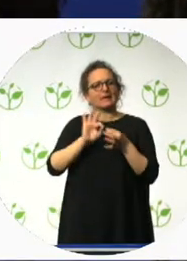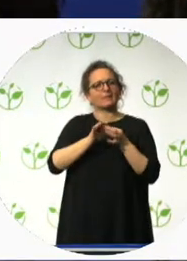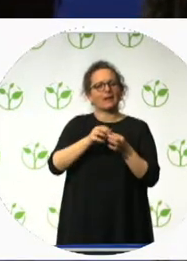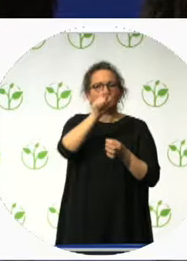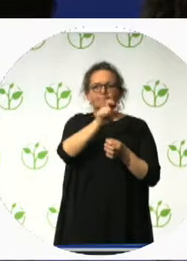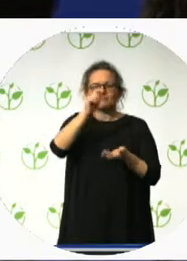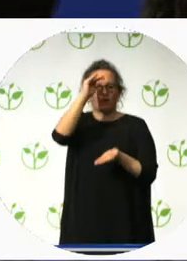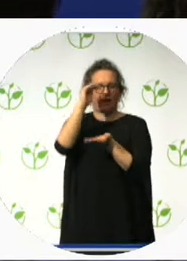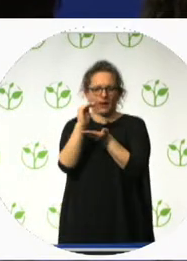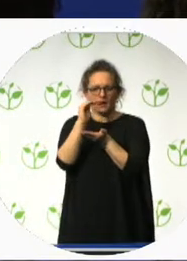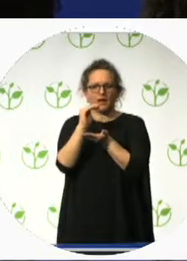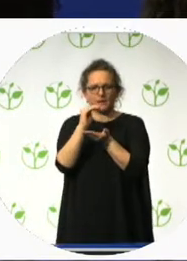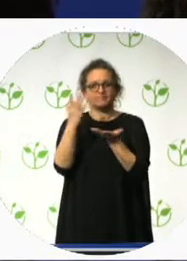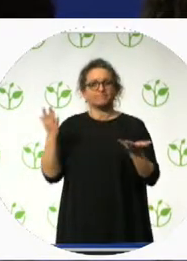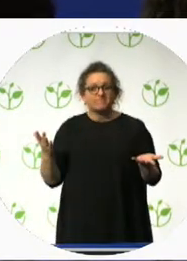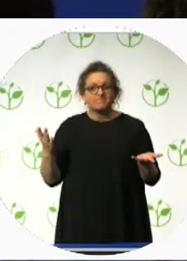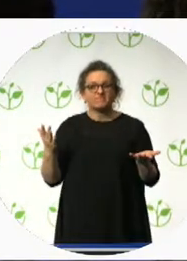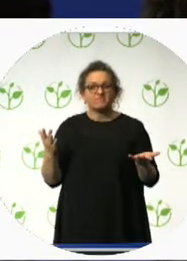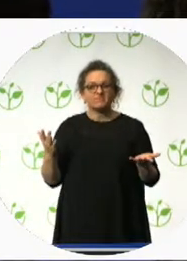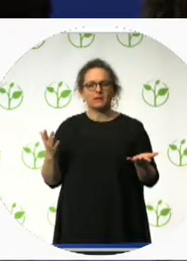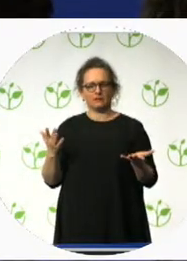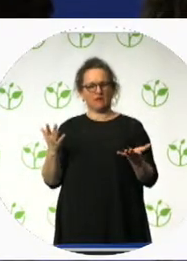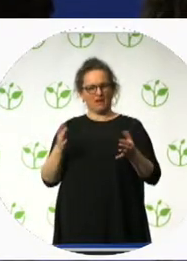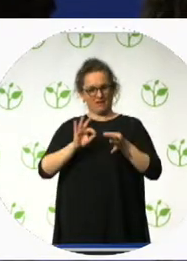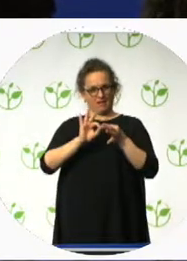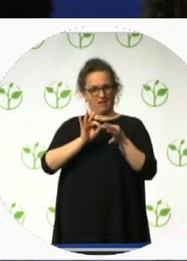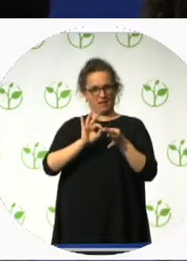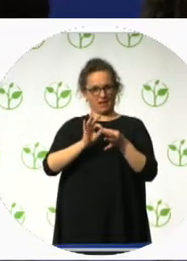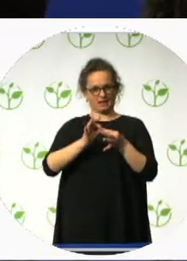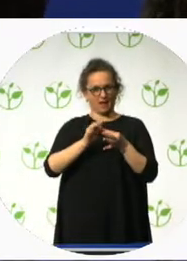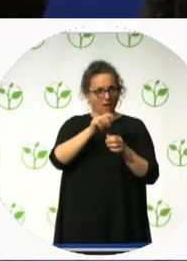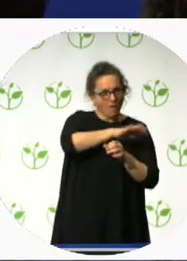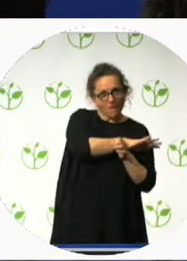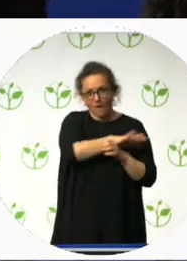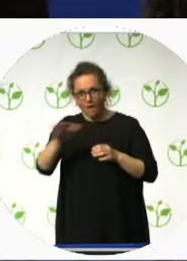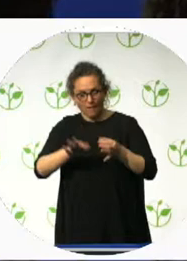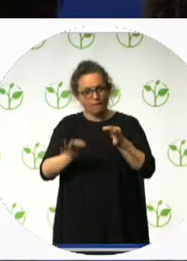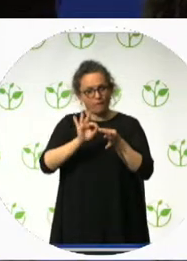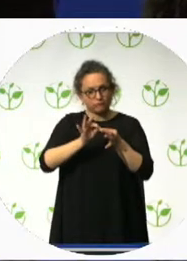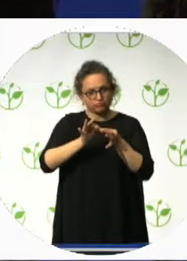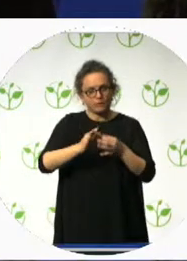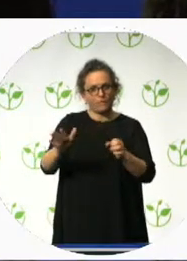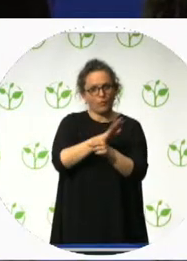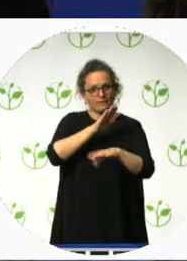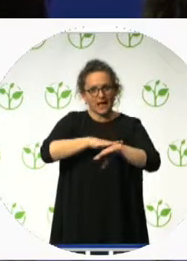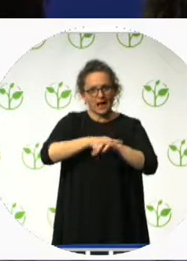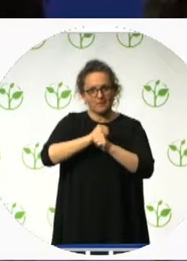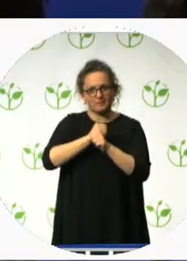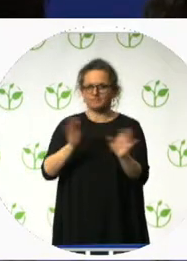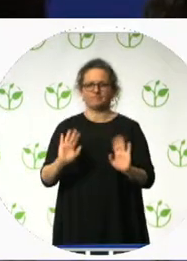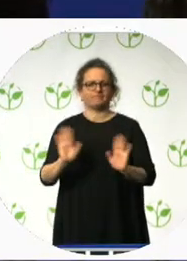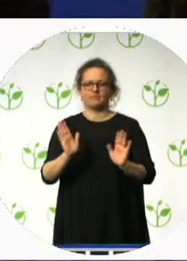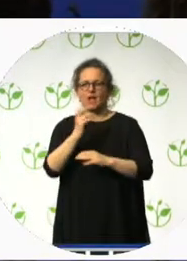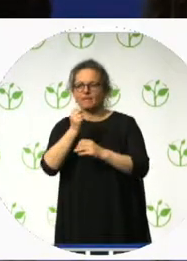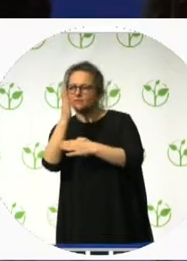So that's the surrounding situation. That means sign language has an